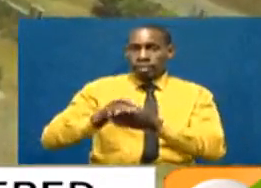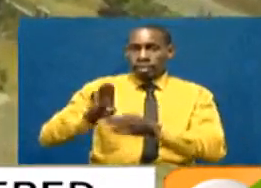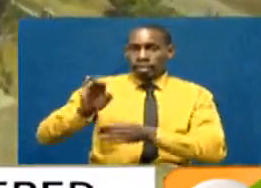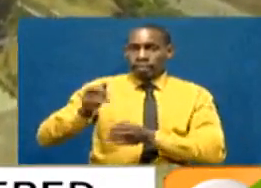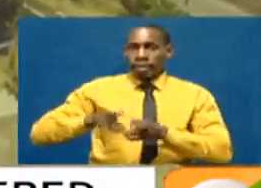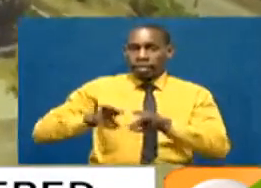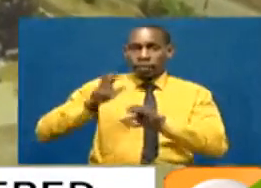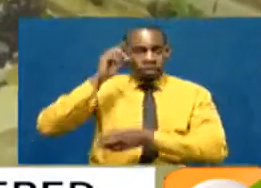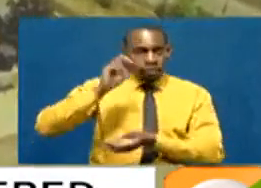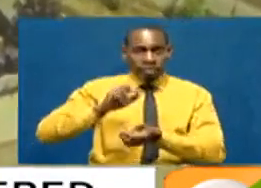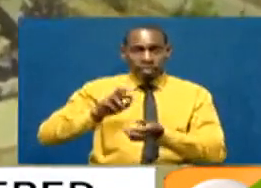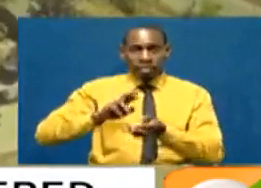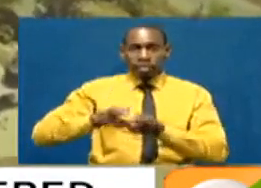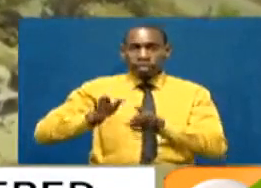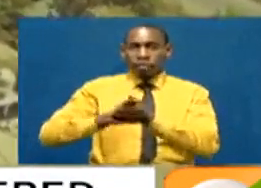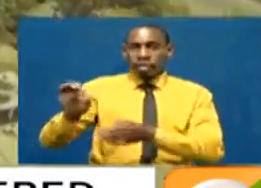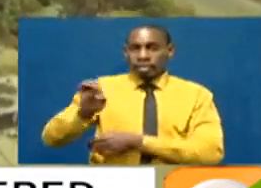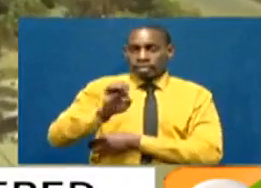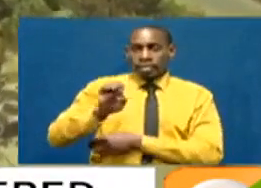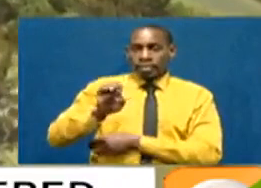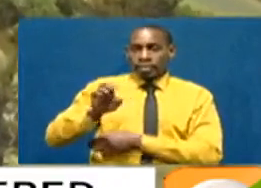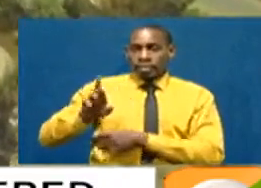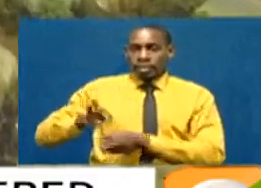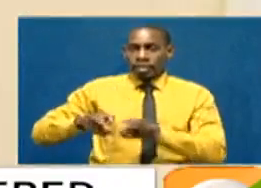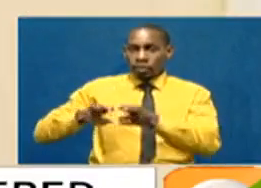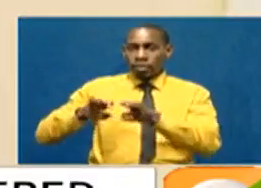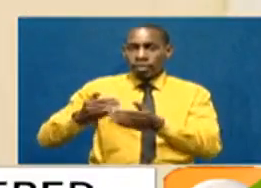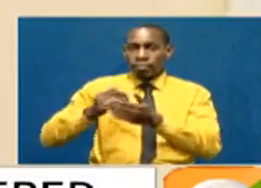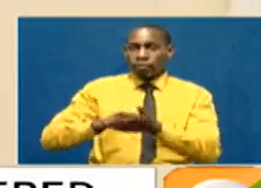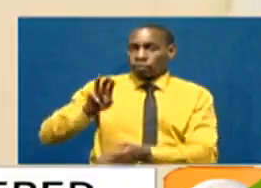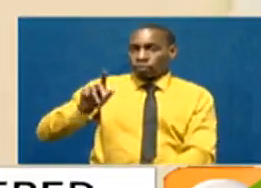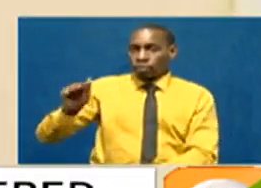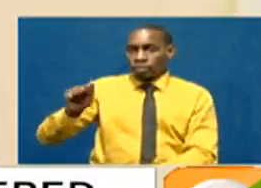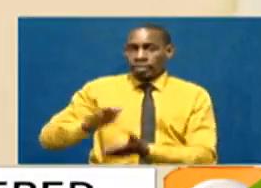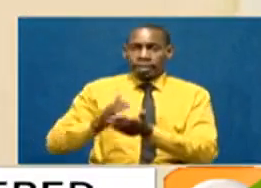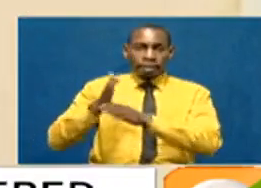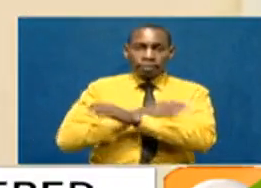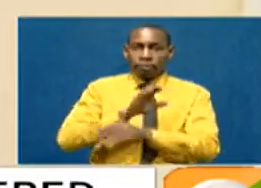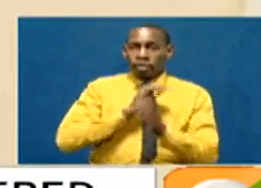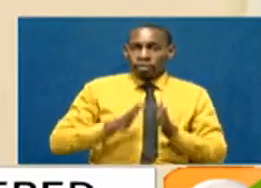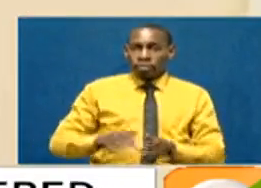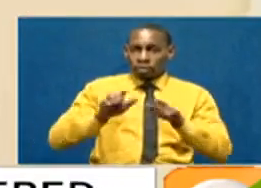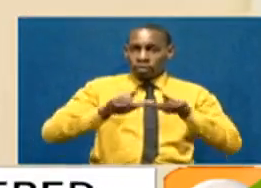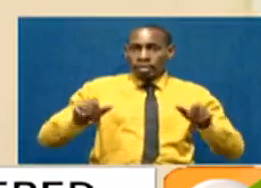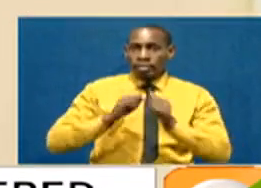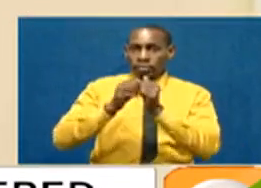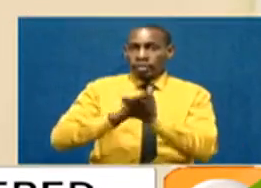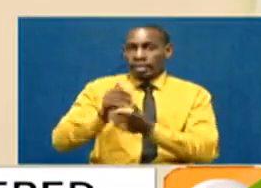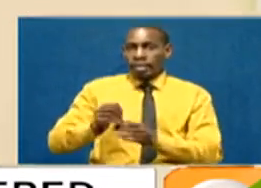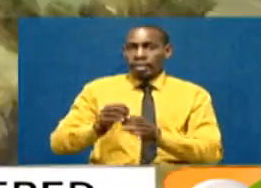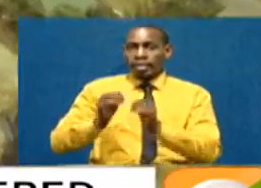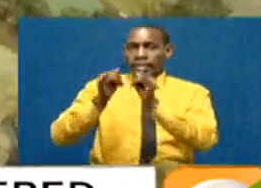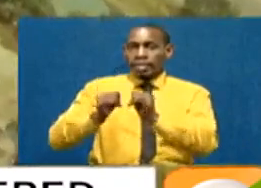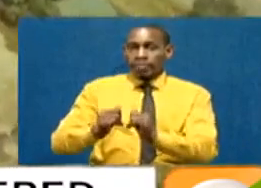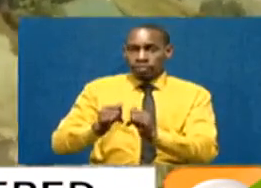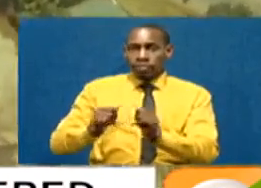bypass for Mombasa Road and the Eastern Bypass at Cabanas before Sammy Mwaita, who served as a Commissioner of Lands, and the late S.